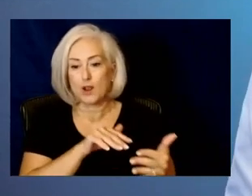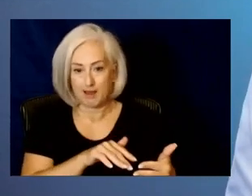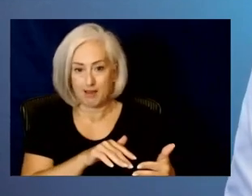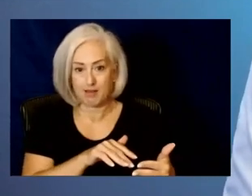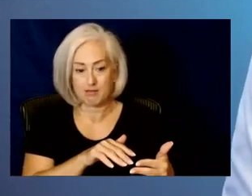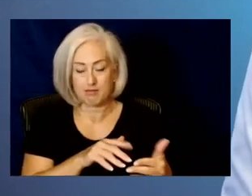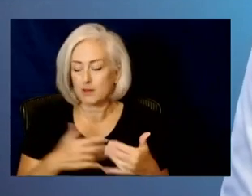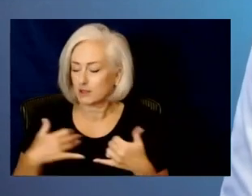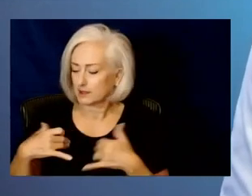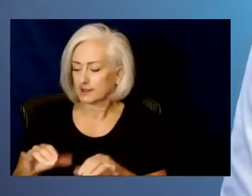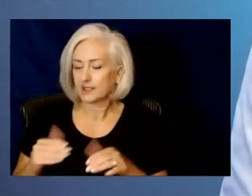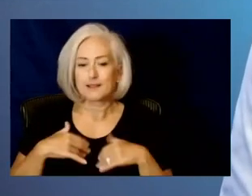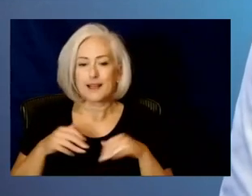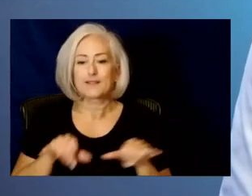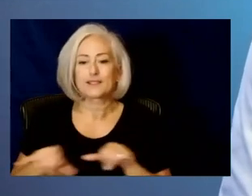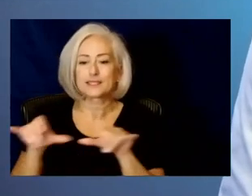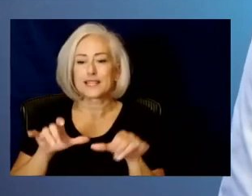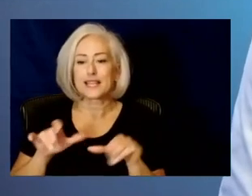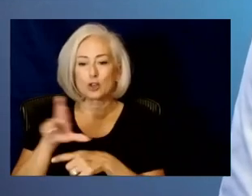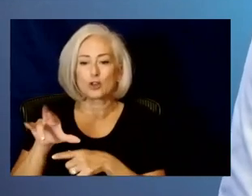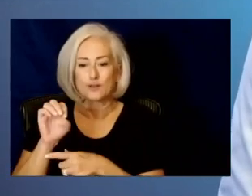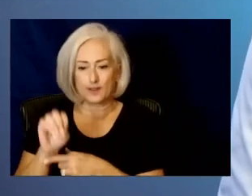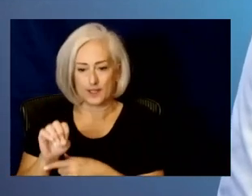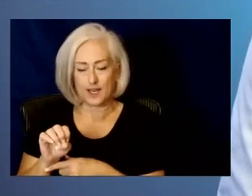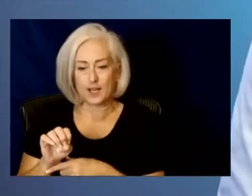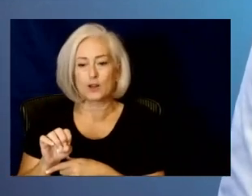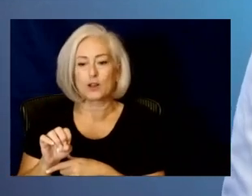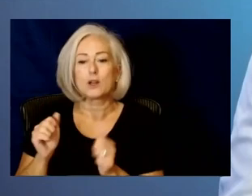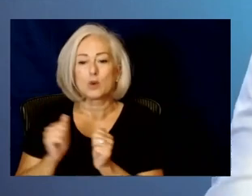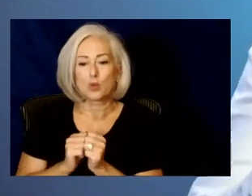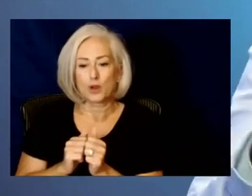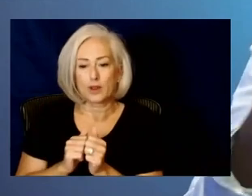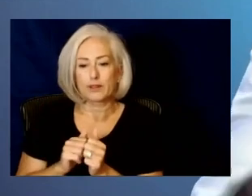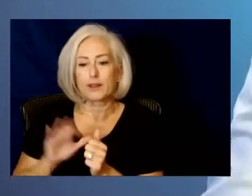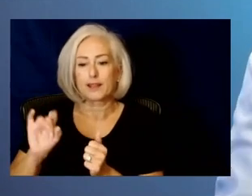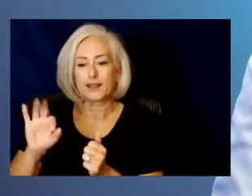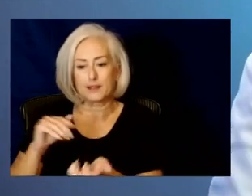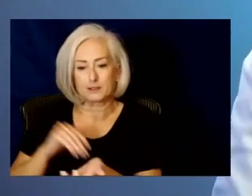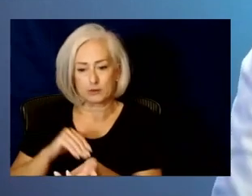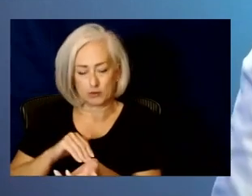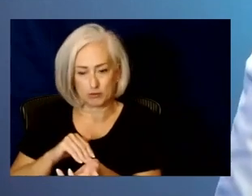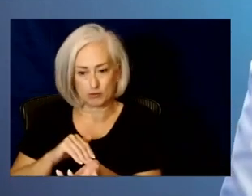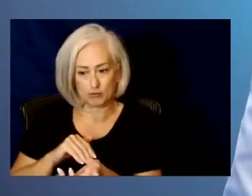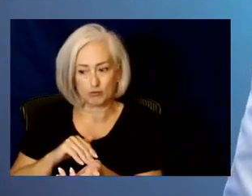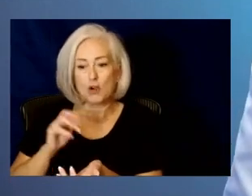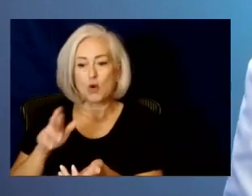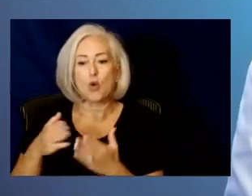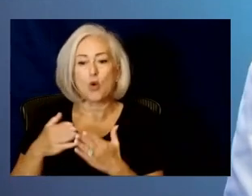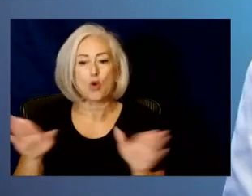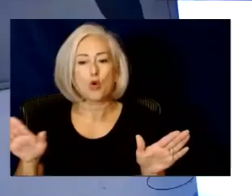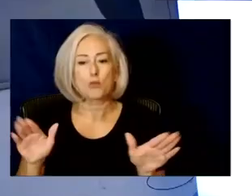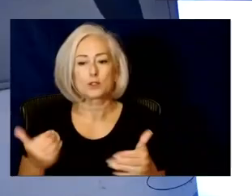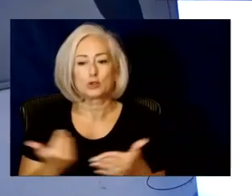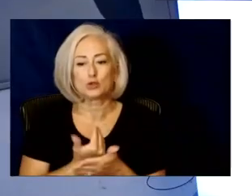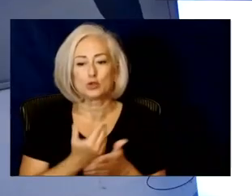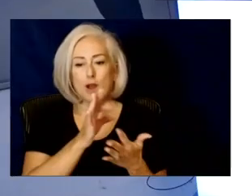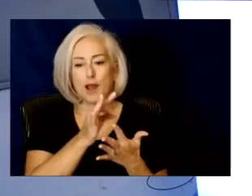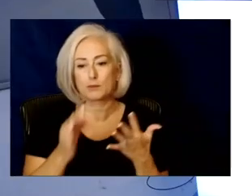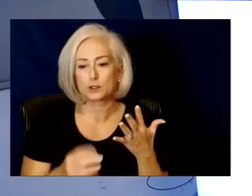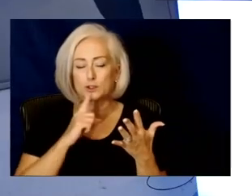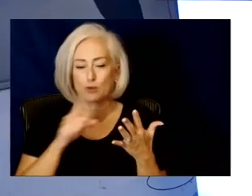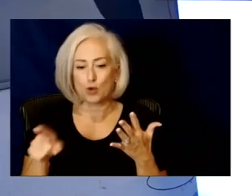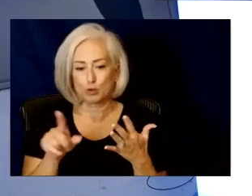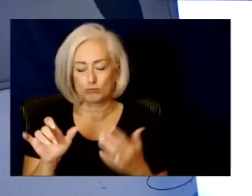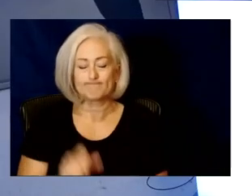treatment with your oncologist, your lung cancer doctor, but still open up new doors of possibilities for you. Yeah, that's a big